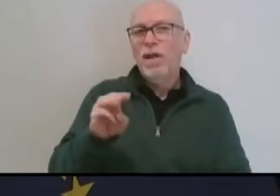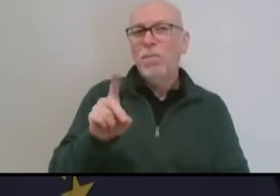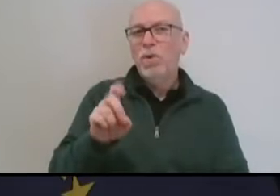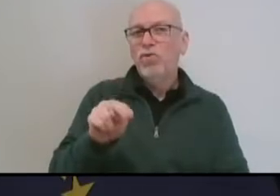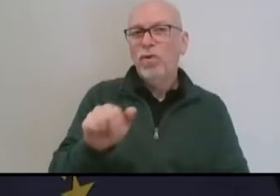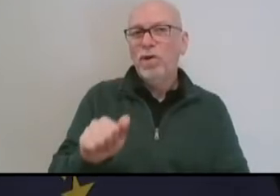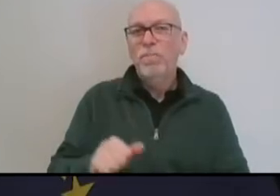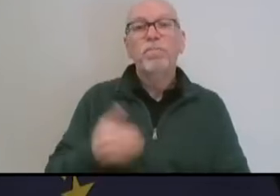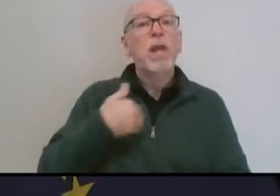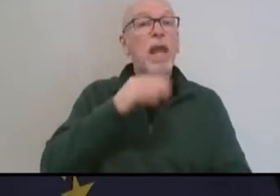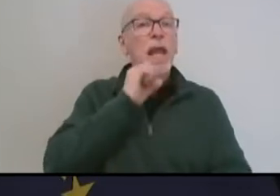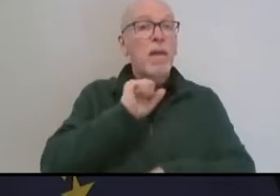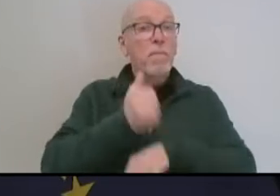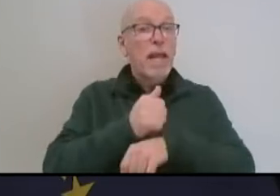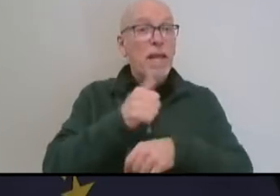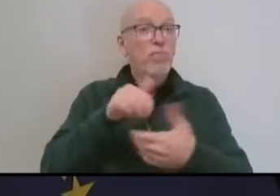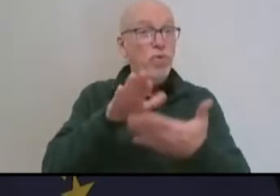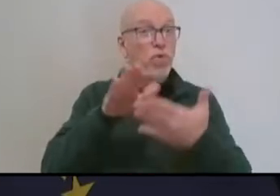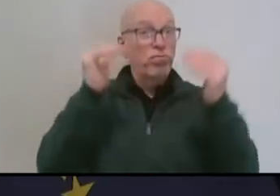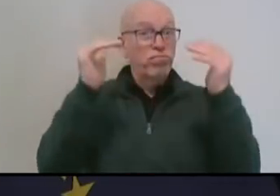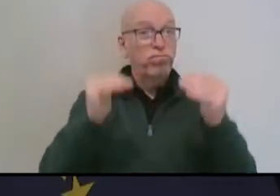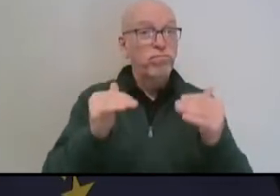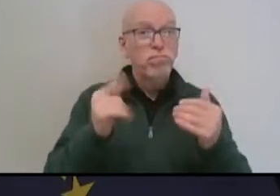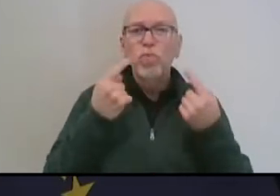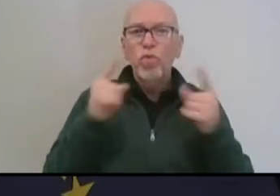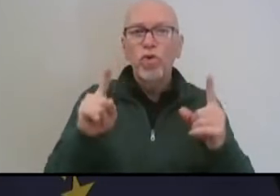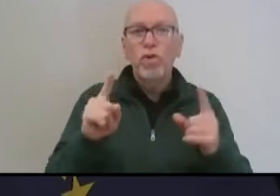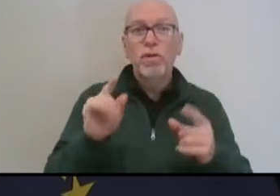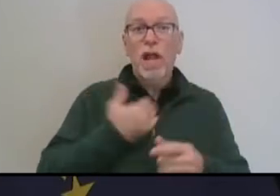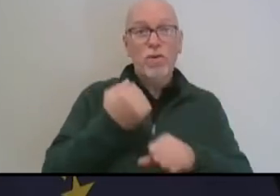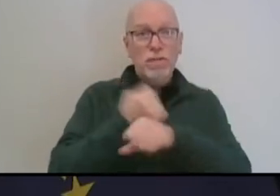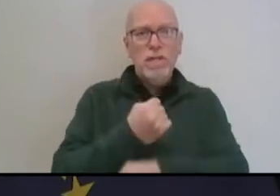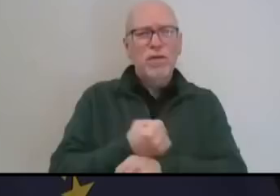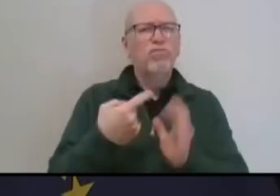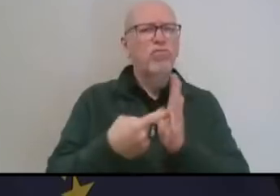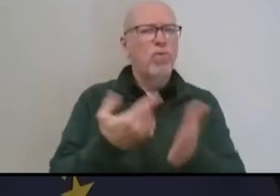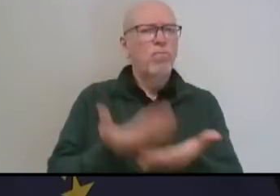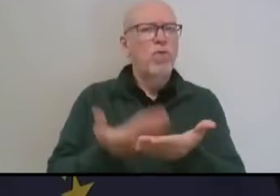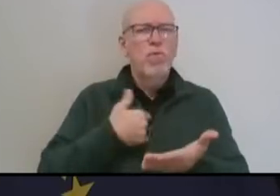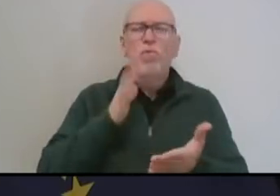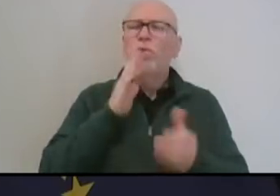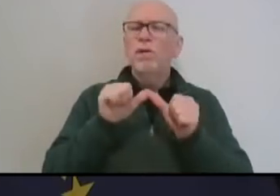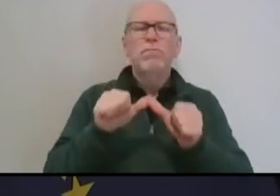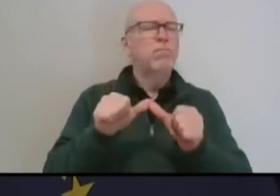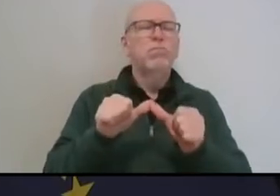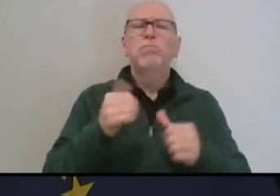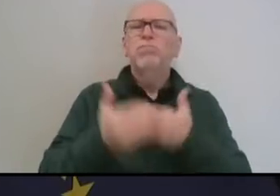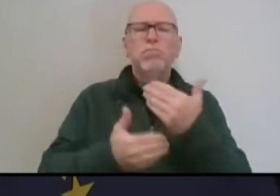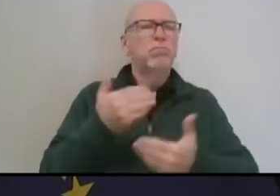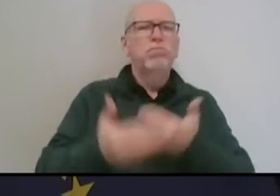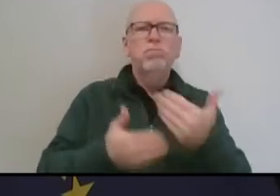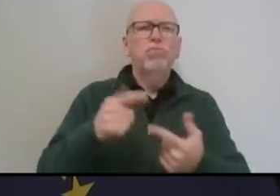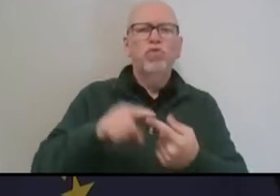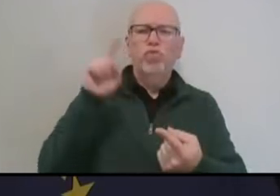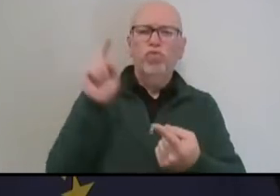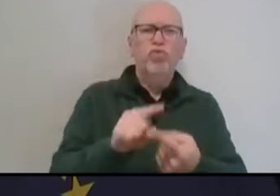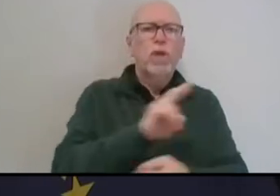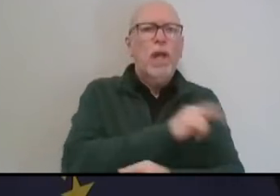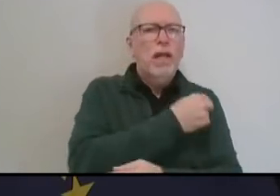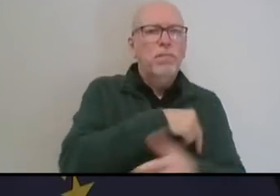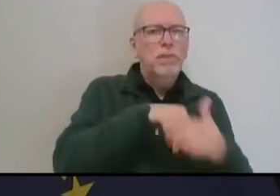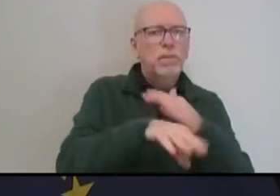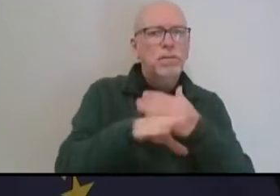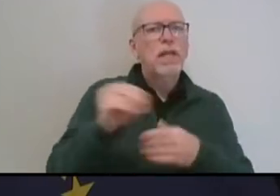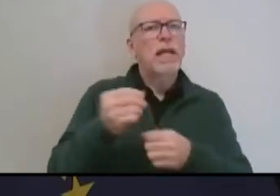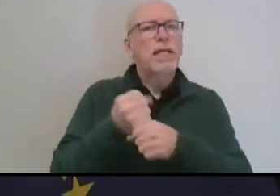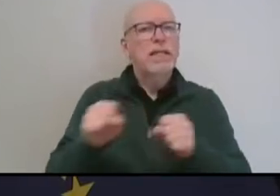age-based approach is working. It is being driven by data, and we will stay the course, and we will continue our work to reduce hospitalizations and save